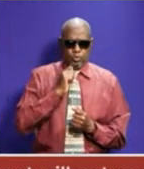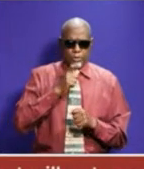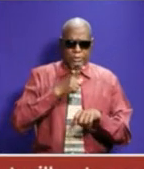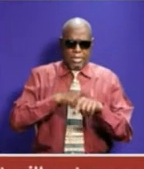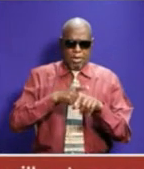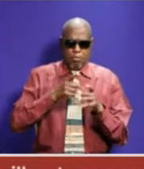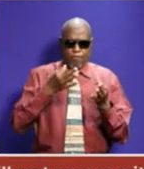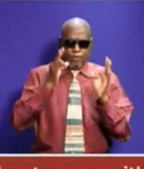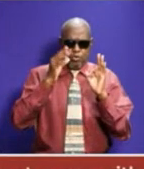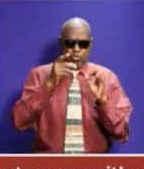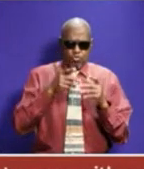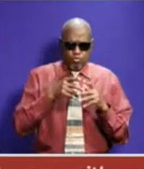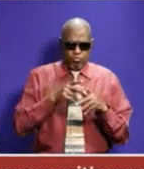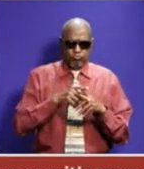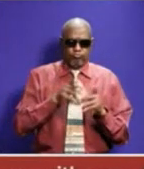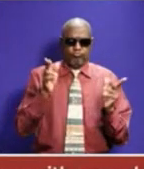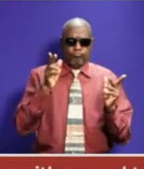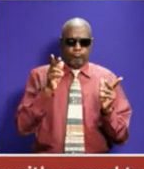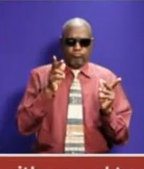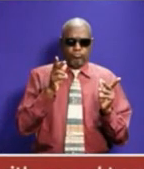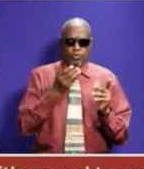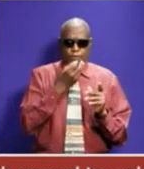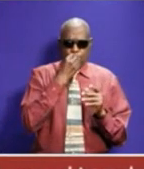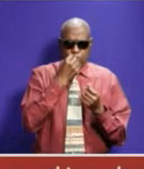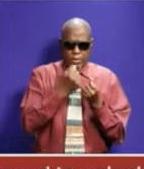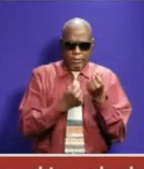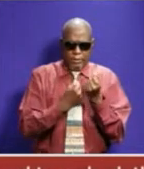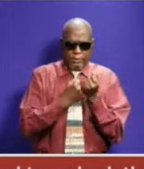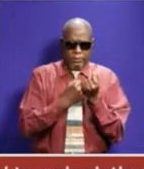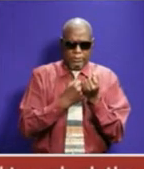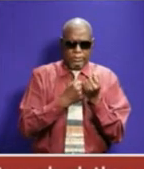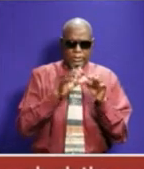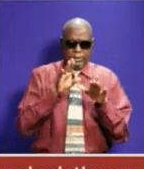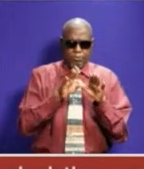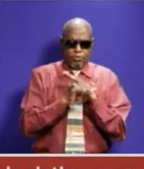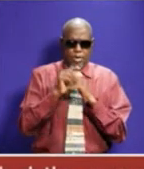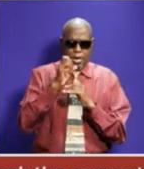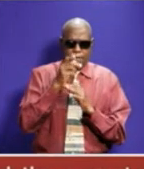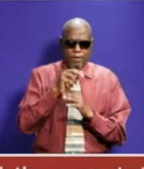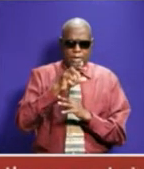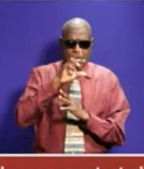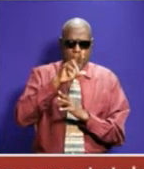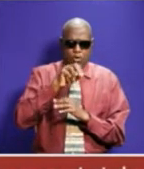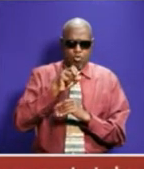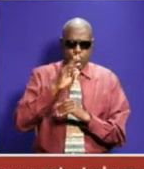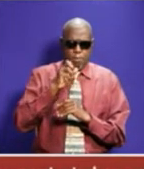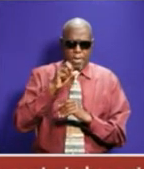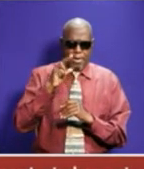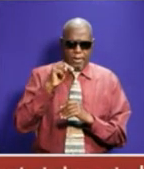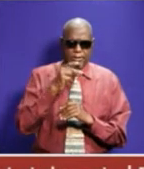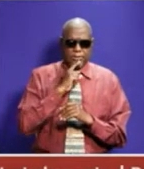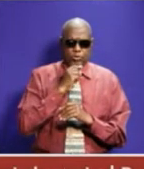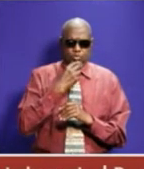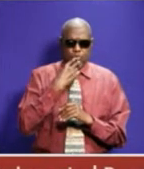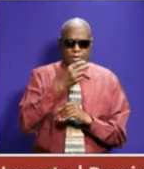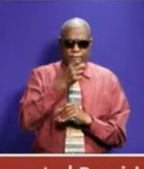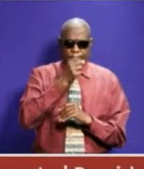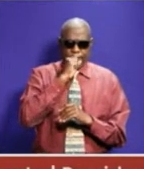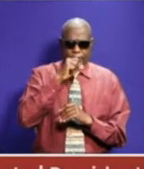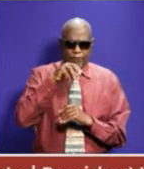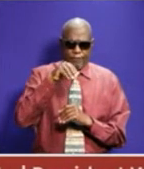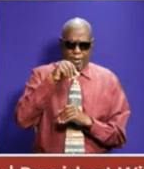off of the food aid, Laikipia County Deputy Governor Ruben Kamore said that the 250 bales of the